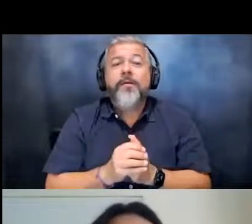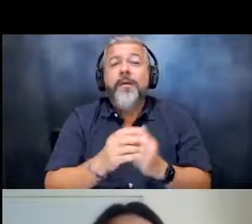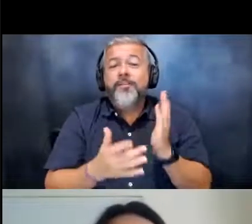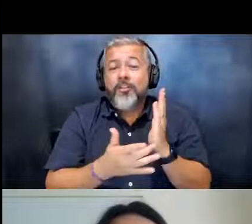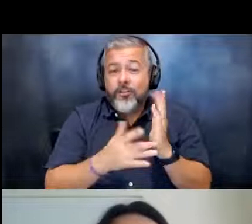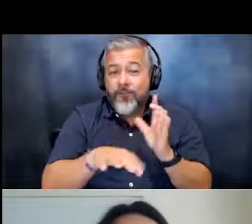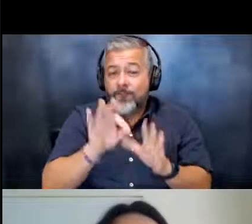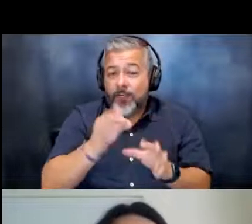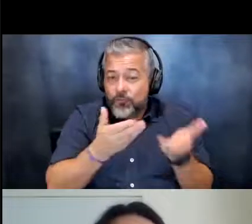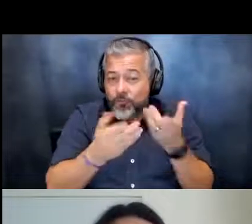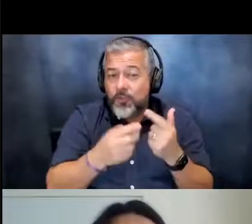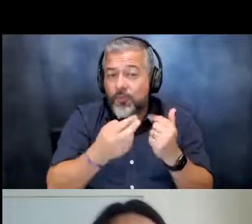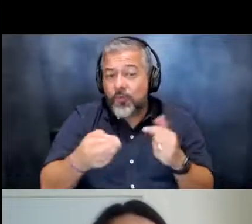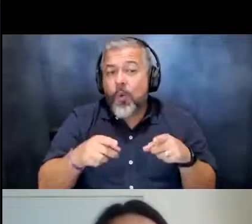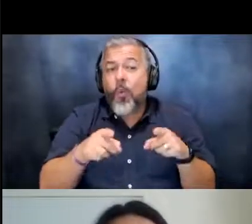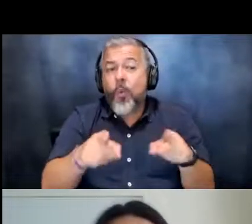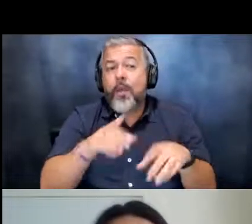for families while on the phone.